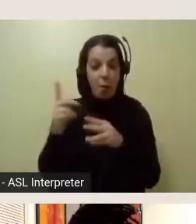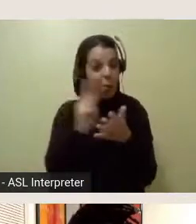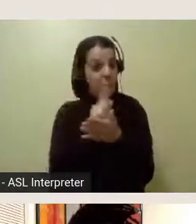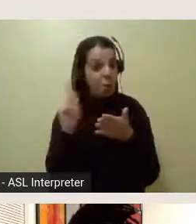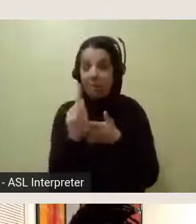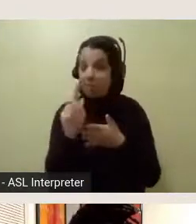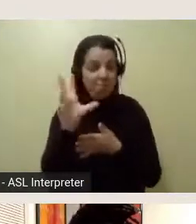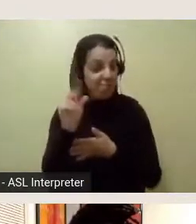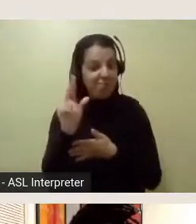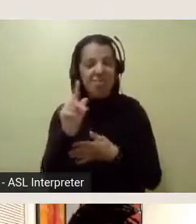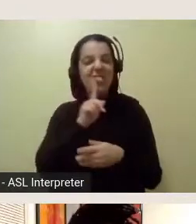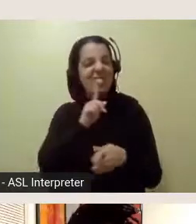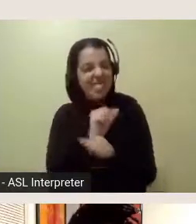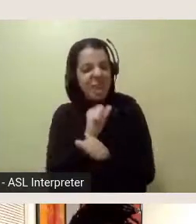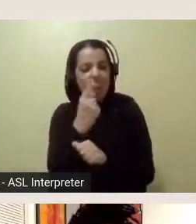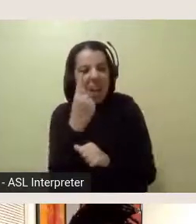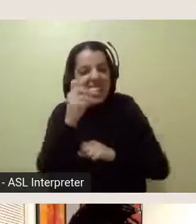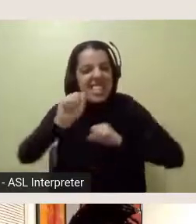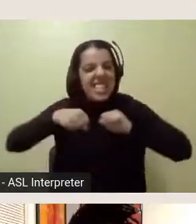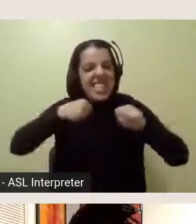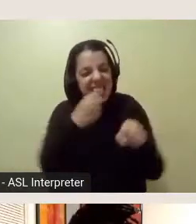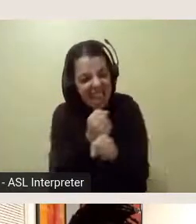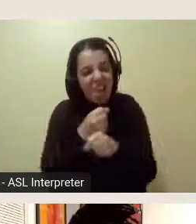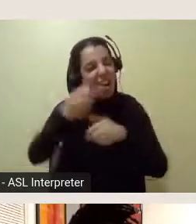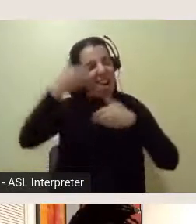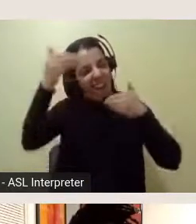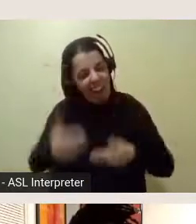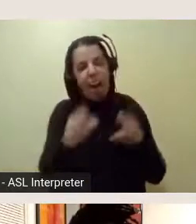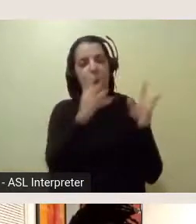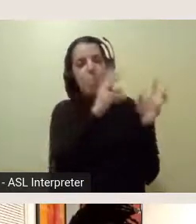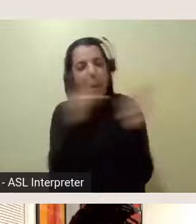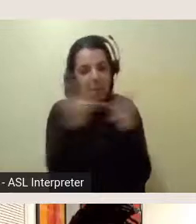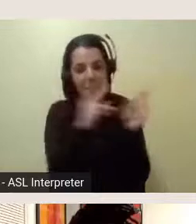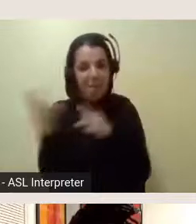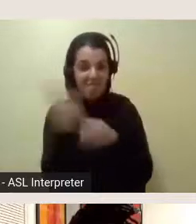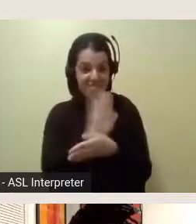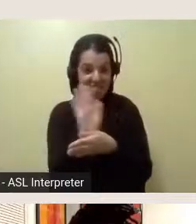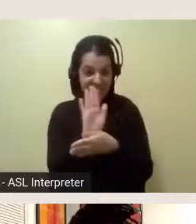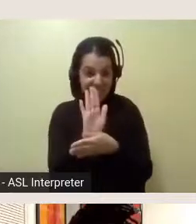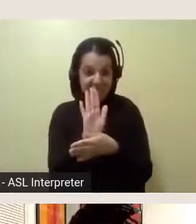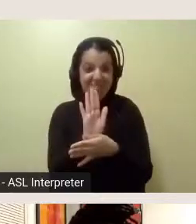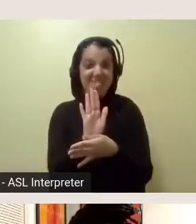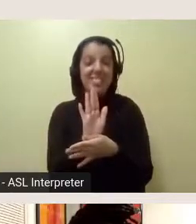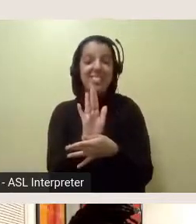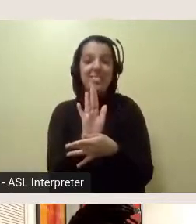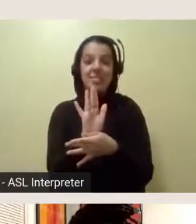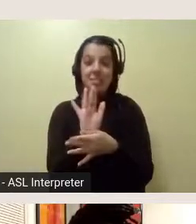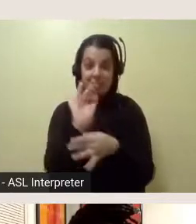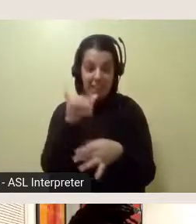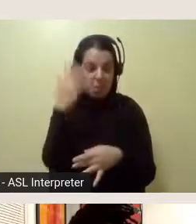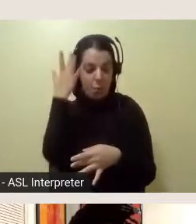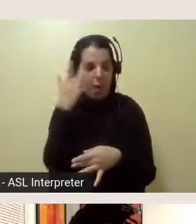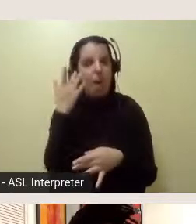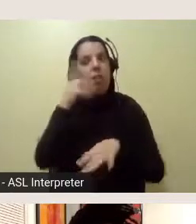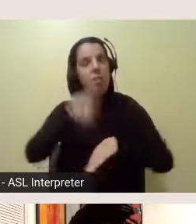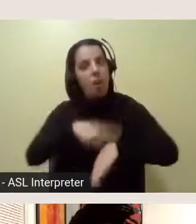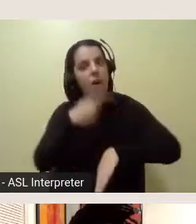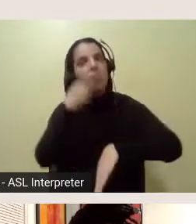know, close to a year. I don't even know. I've lost track editing the film. And so that's why it takes so long to get out to. But we, you